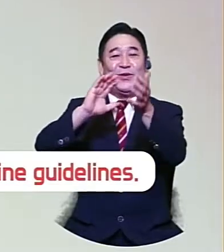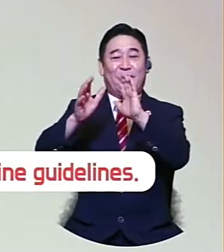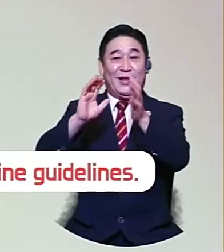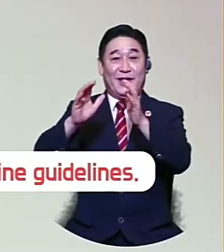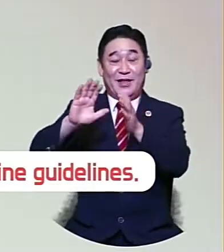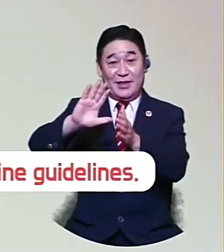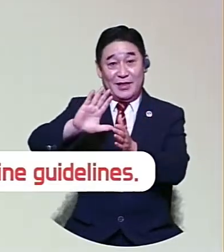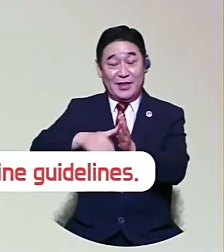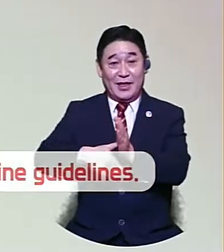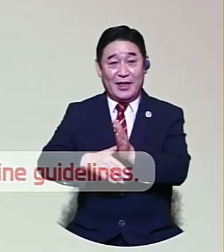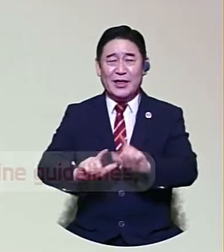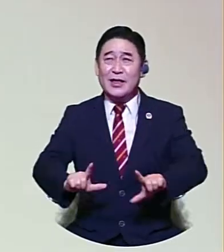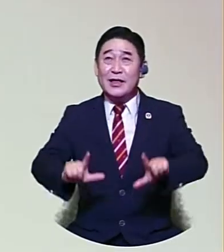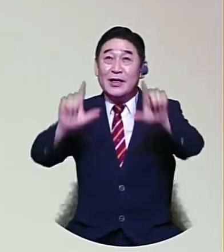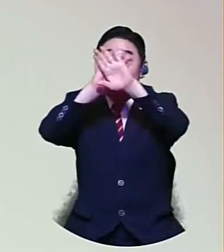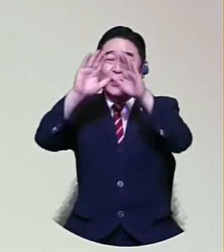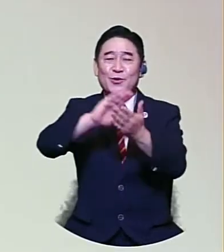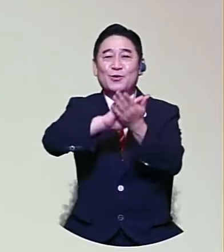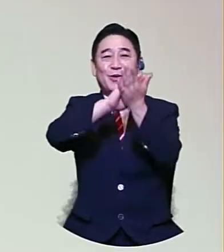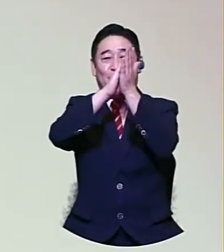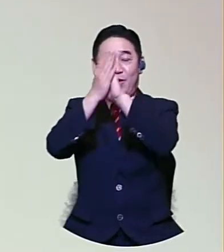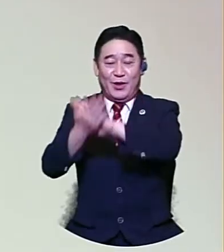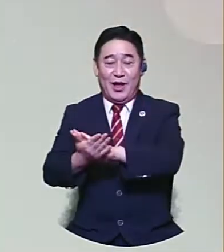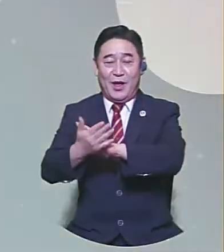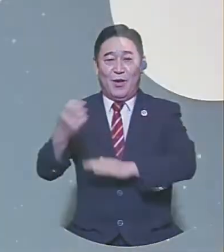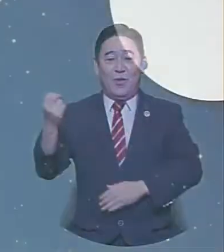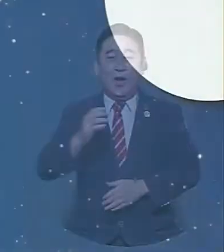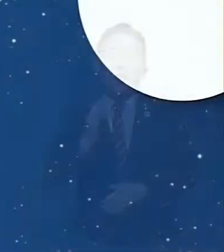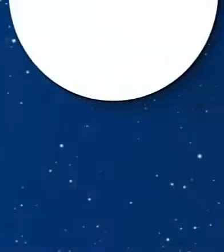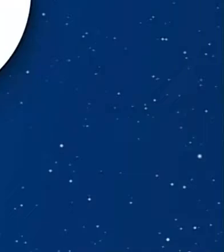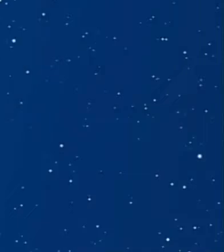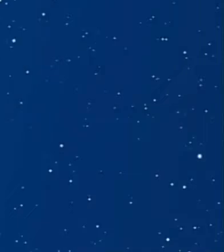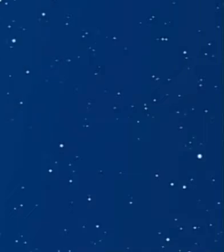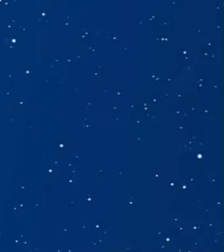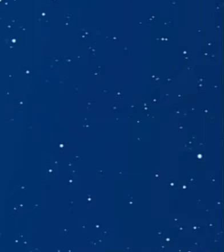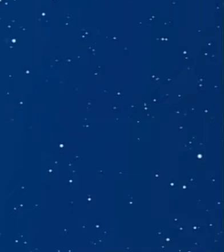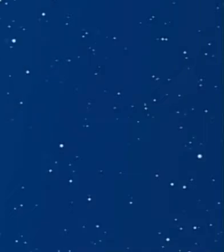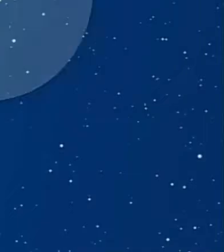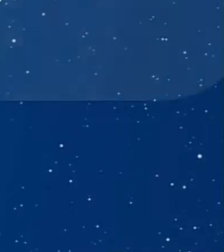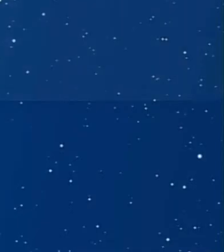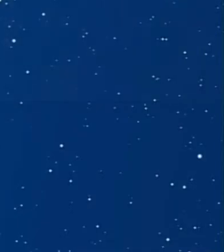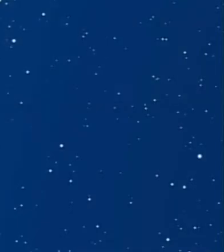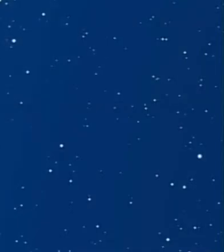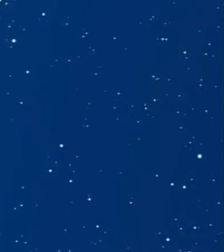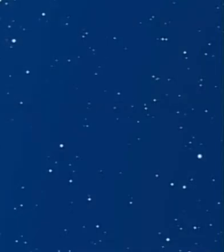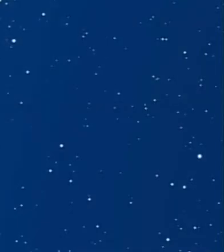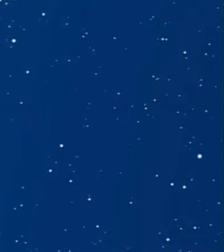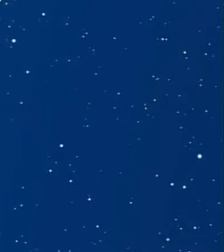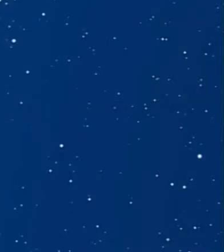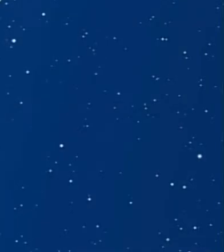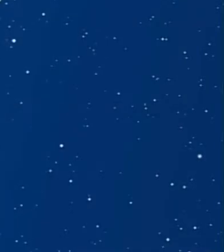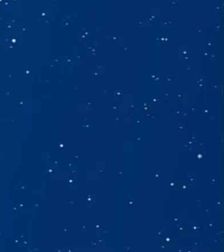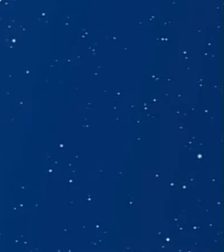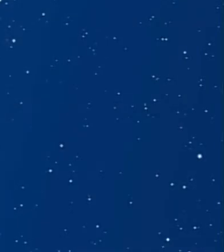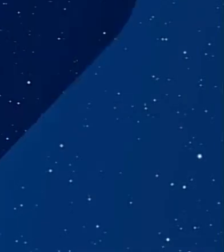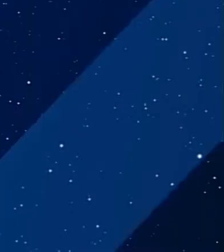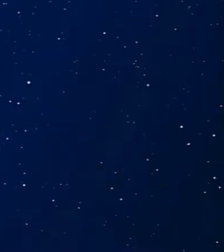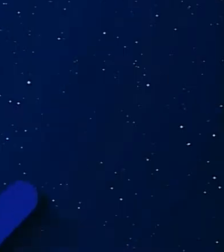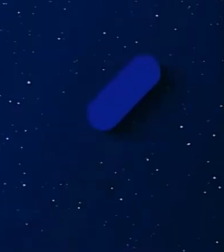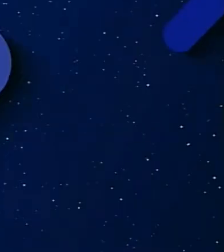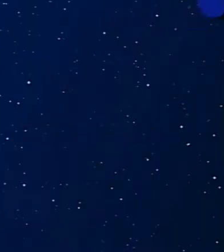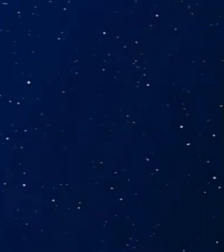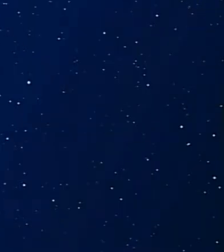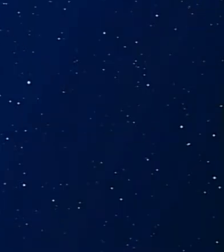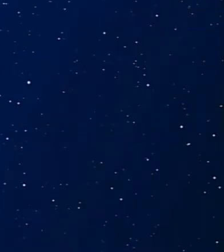Greener Recovery. Please upload your questions using online question and answer system, SimFlow. Professor